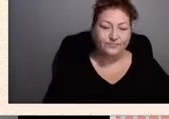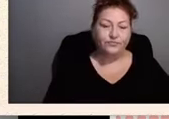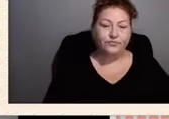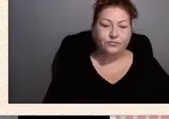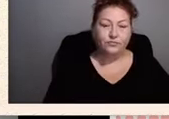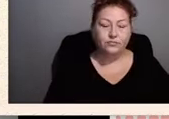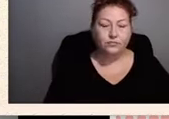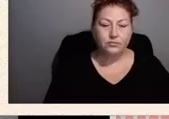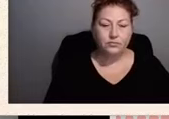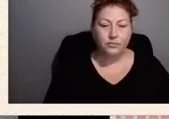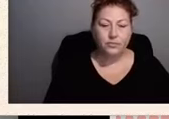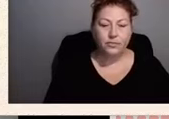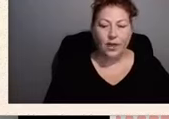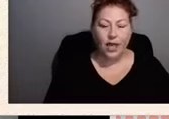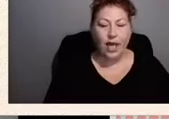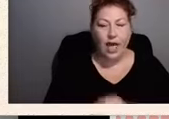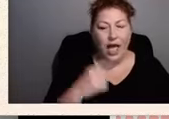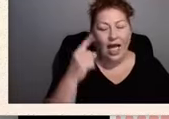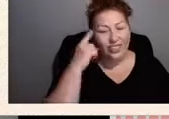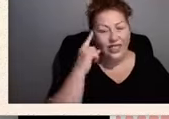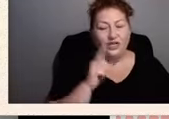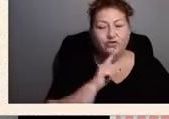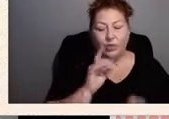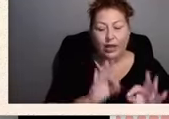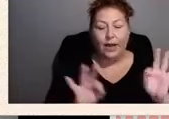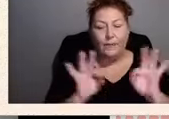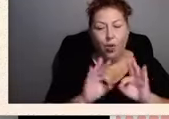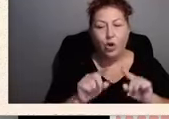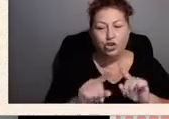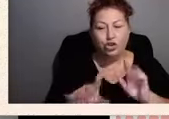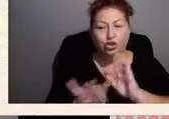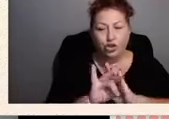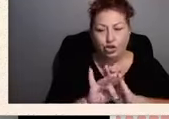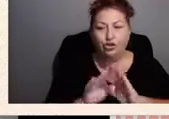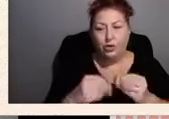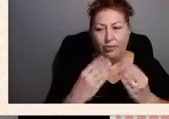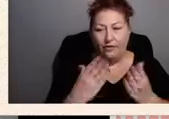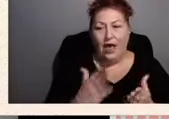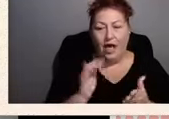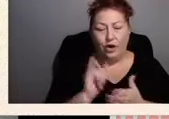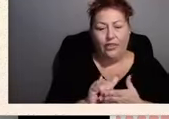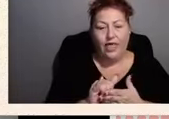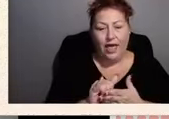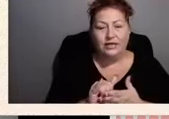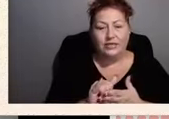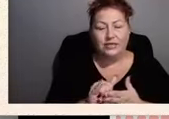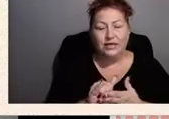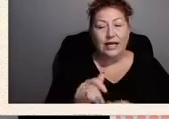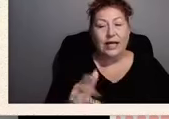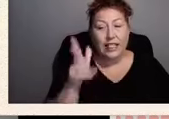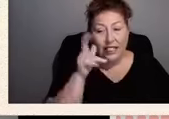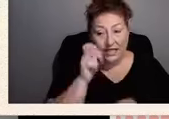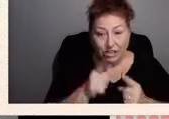I think it's important to choose a provider that listens to you,